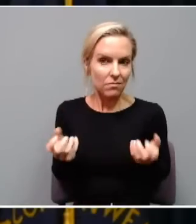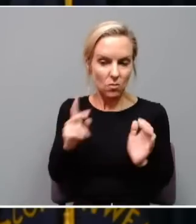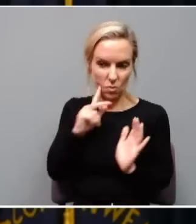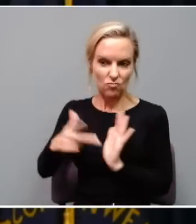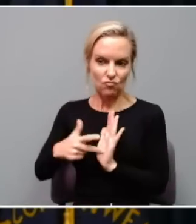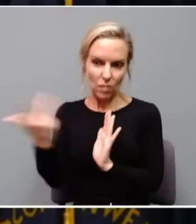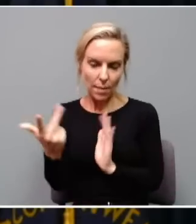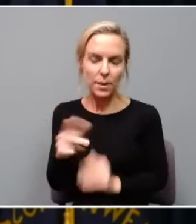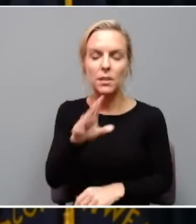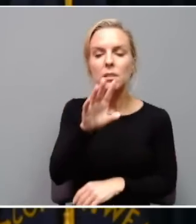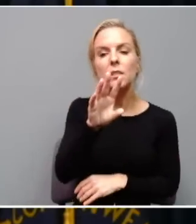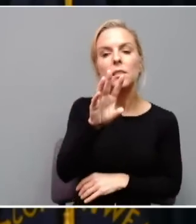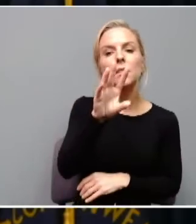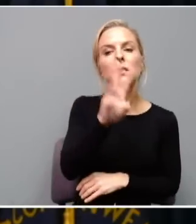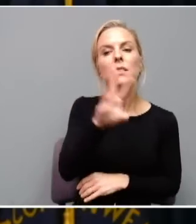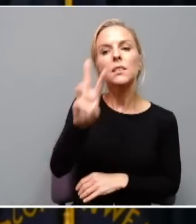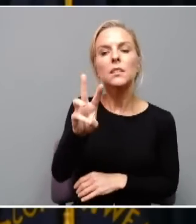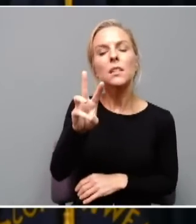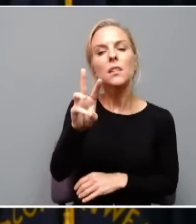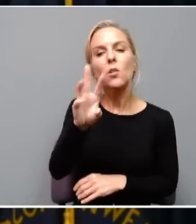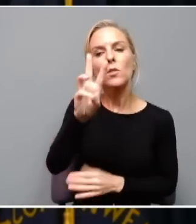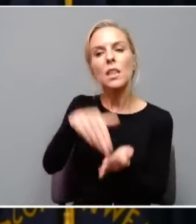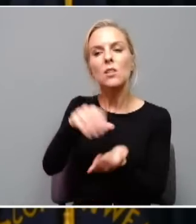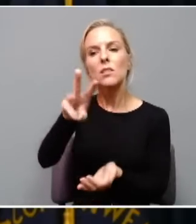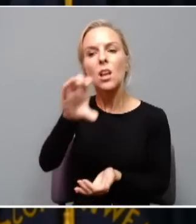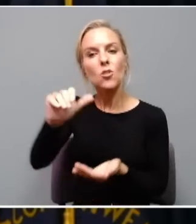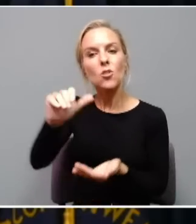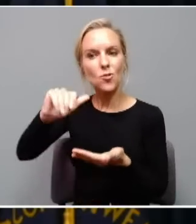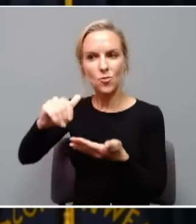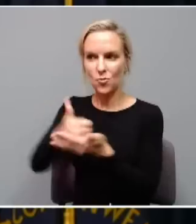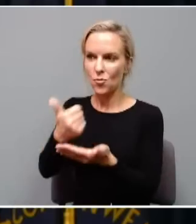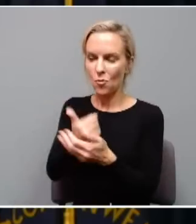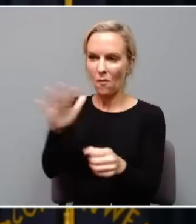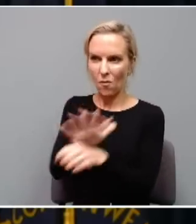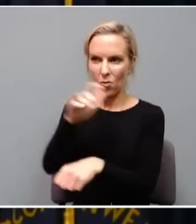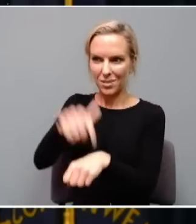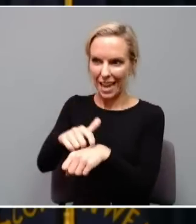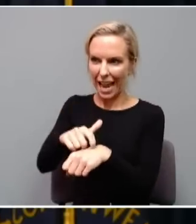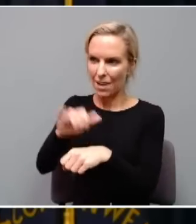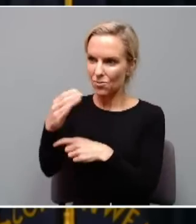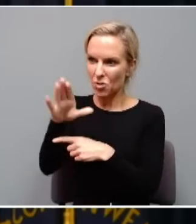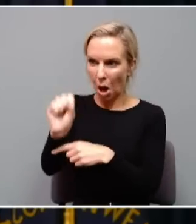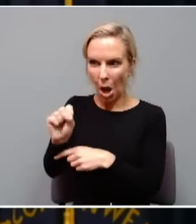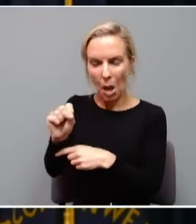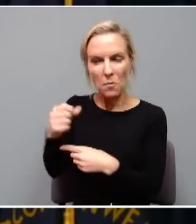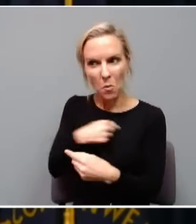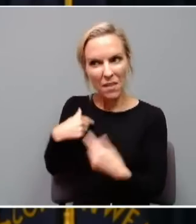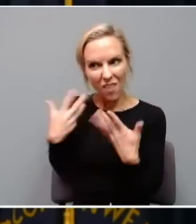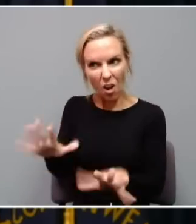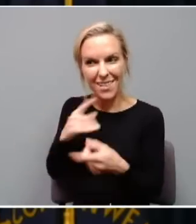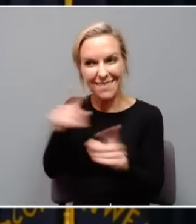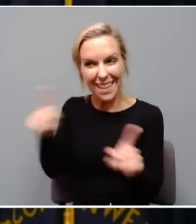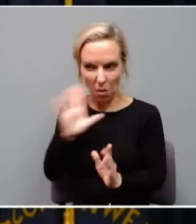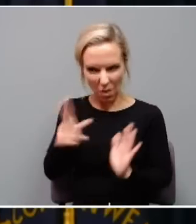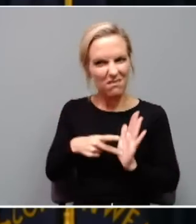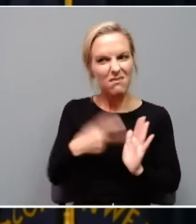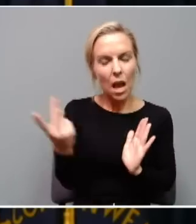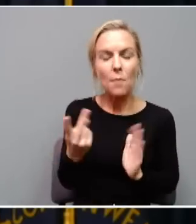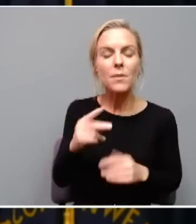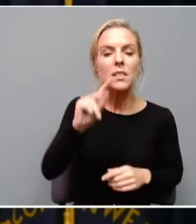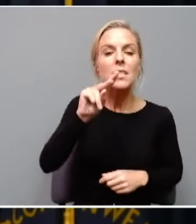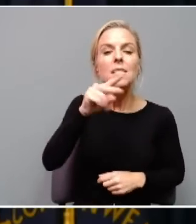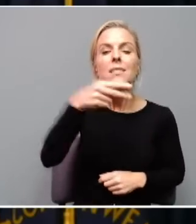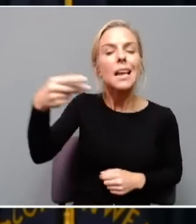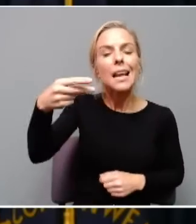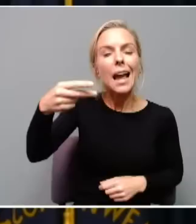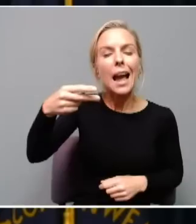6,600 new full-time jobs thus far announced this year. We're going to at least double that. Second highest average hourly